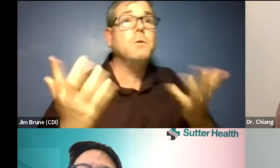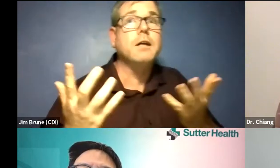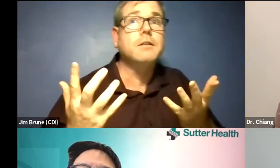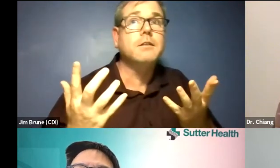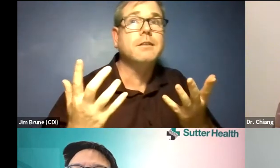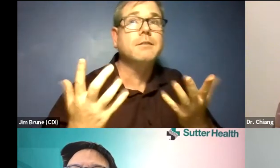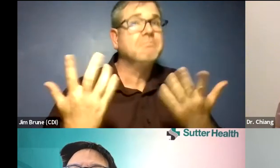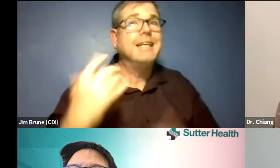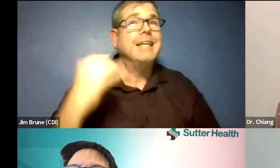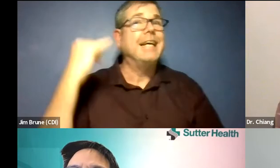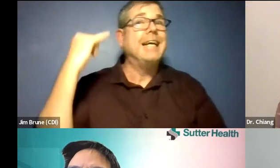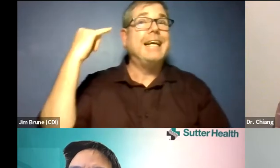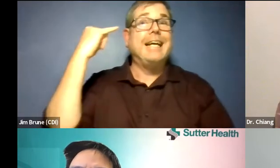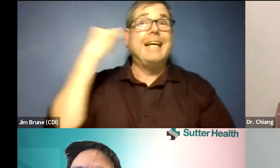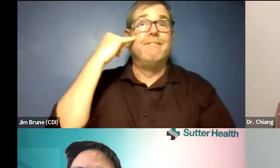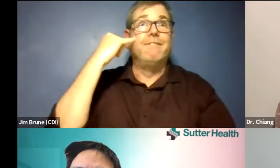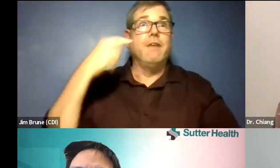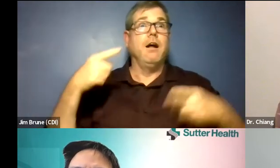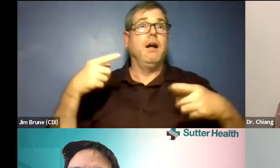be a significant